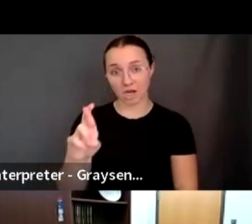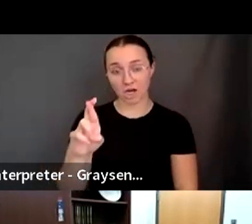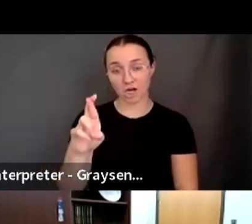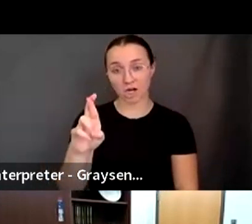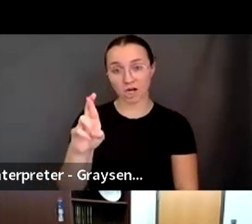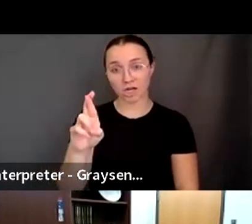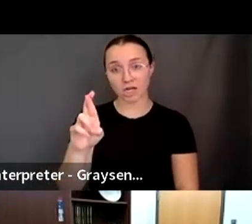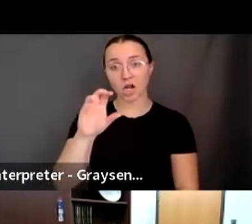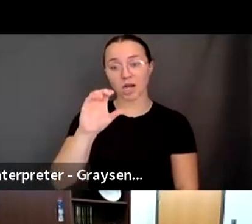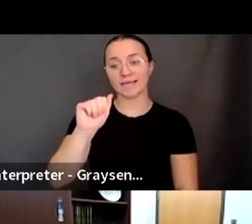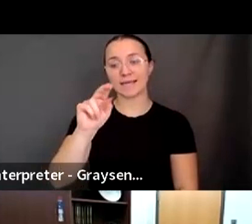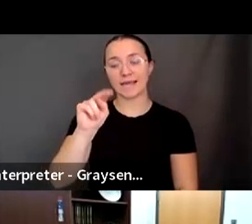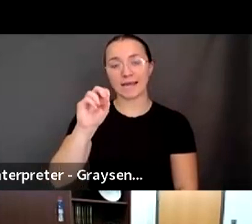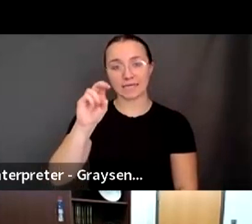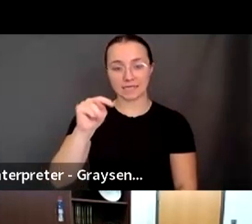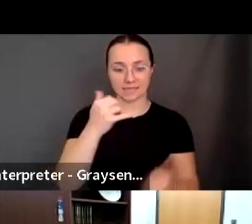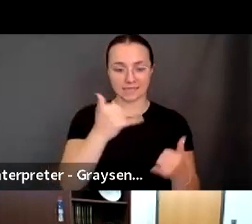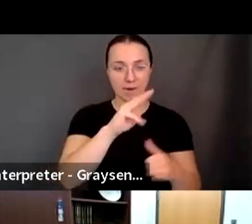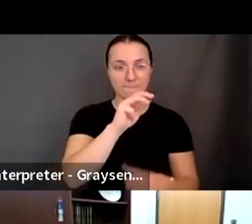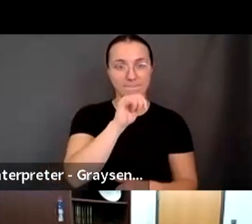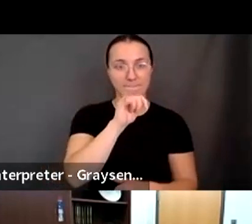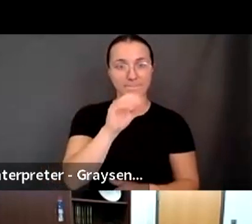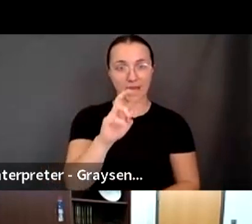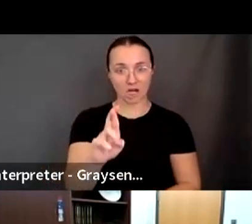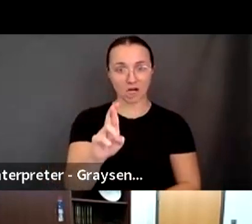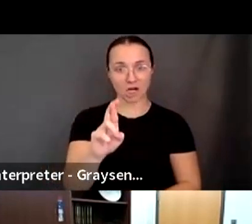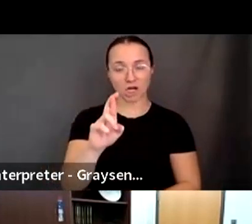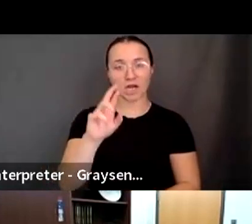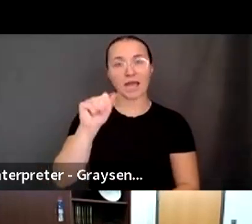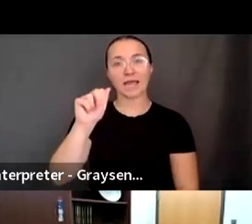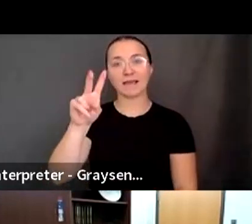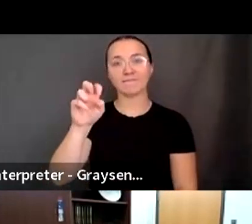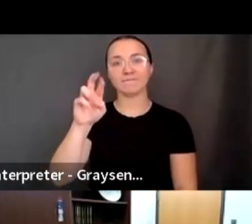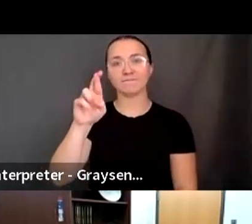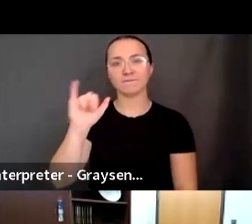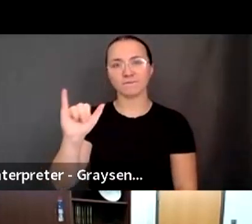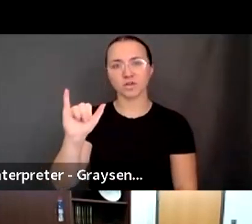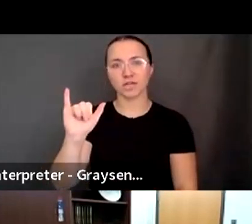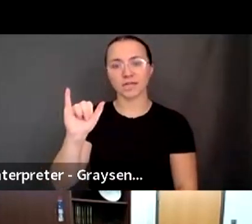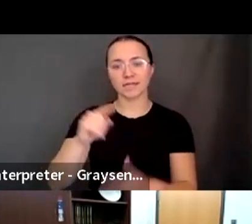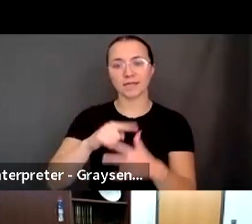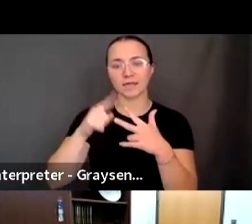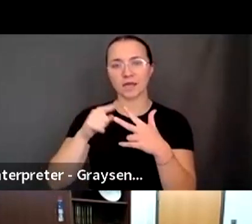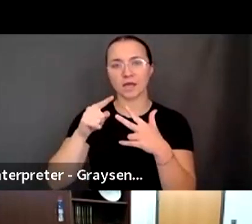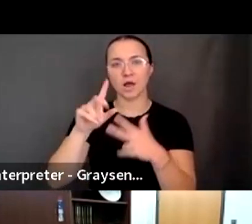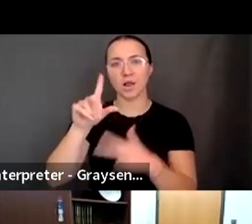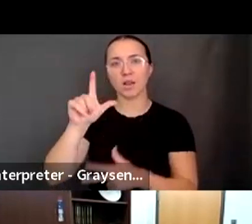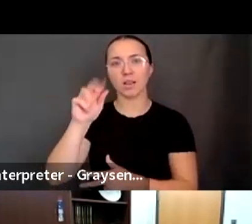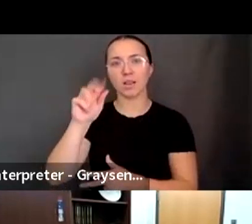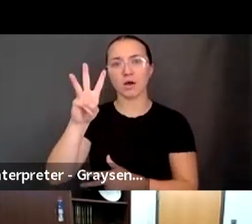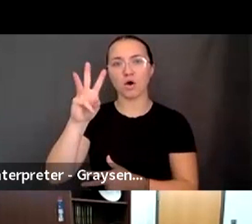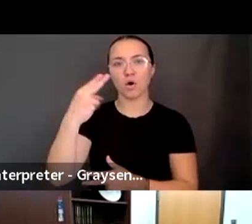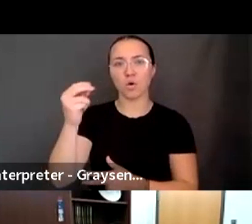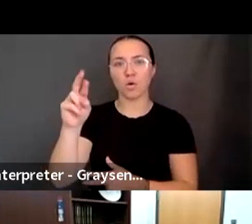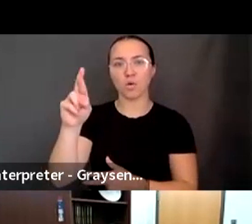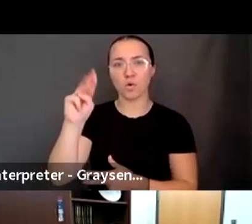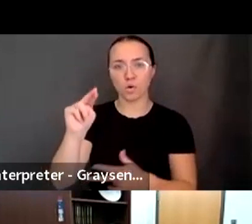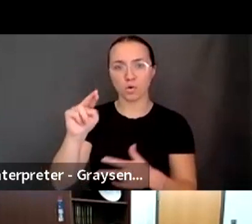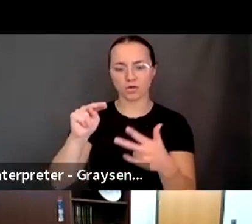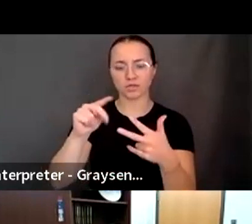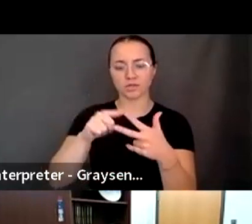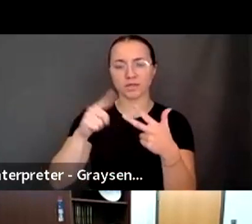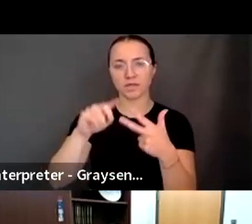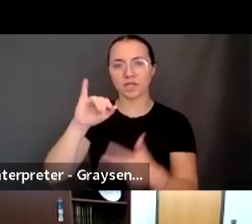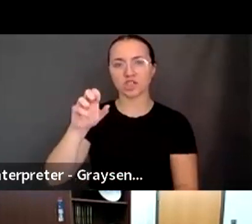Ur, Constance Avery, R.C. Lawhorn, and Jeff Tallman. We also have several